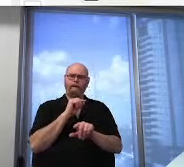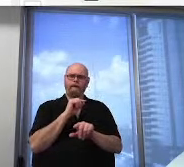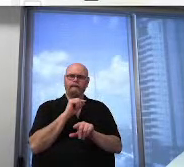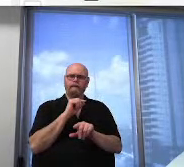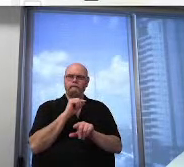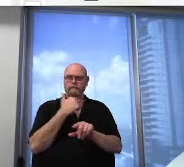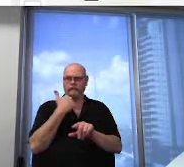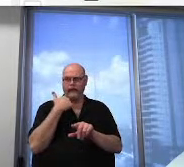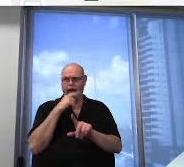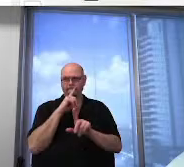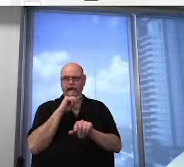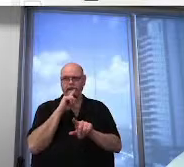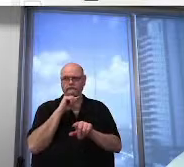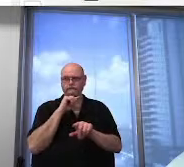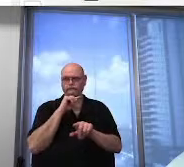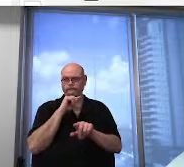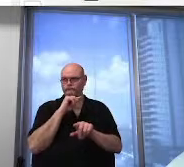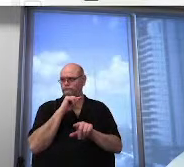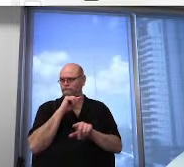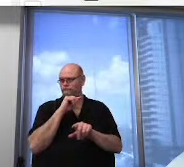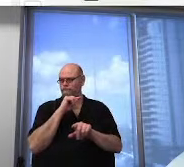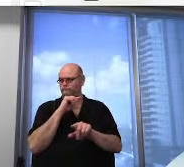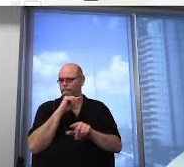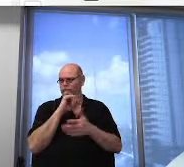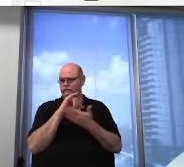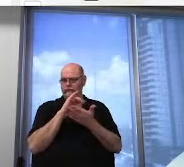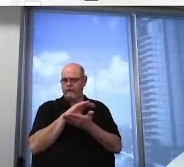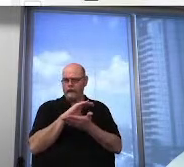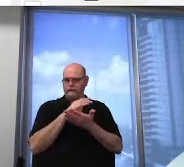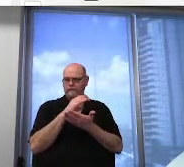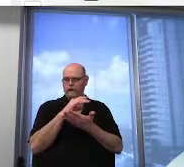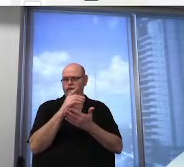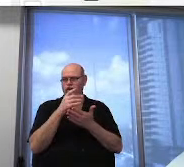because I have answered a significant amount of.